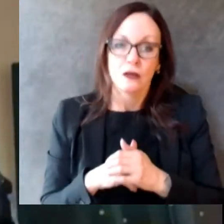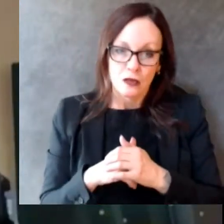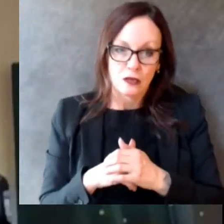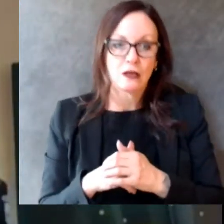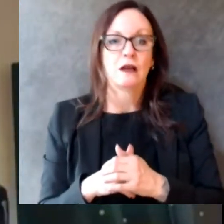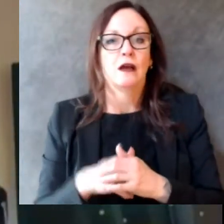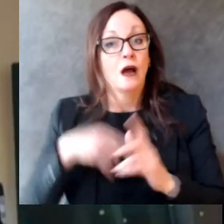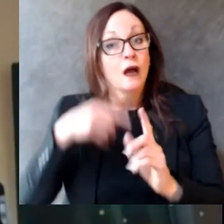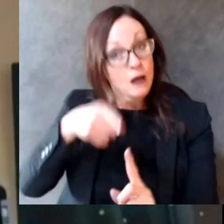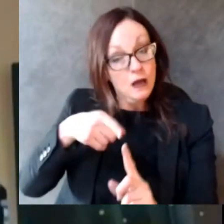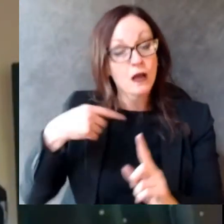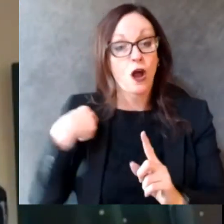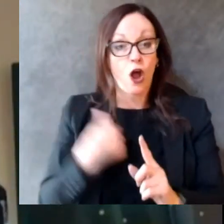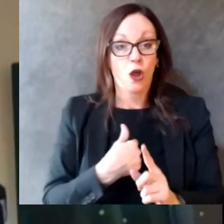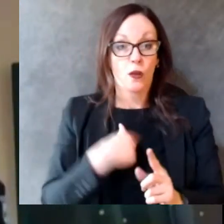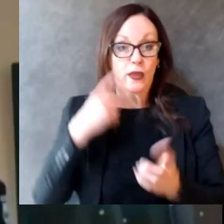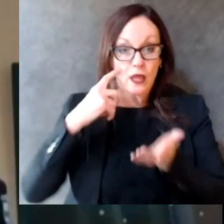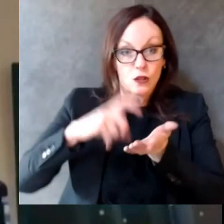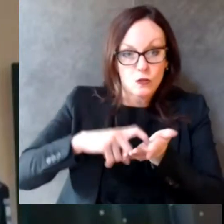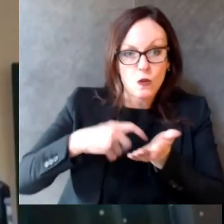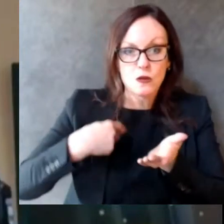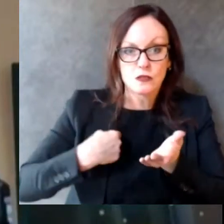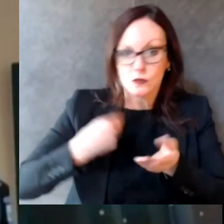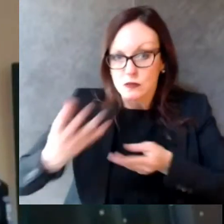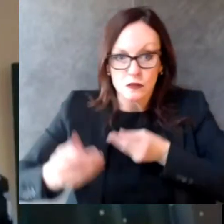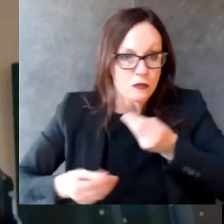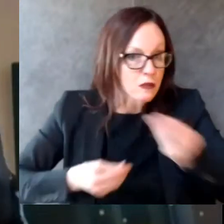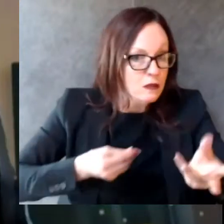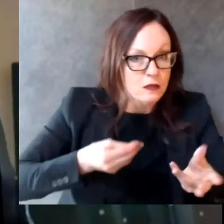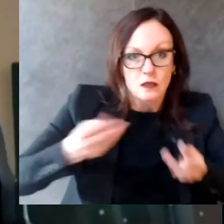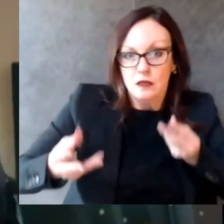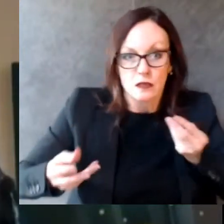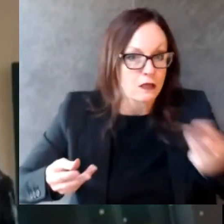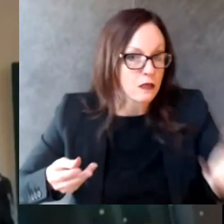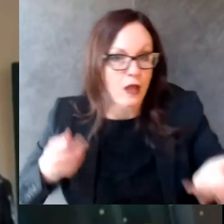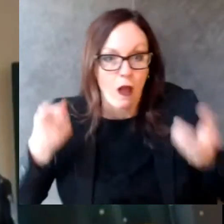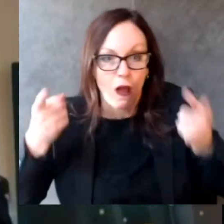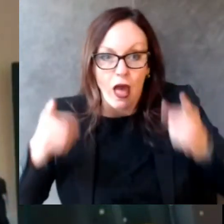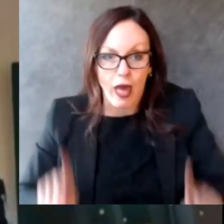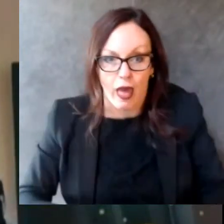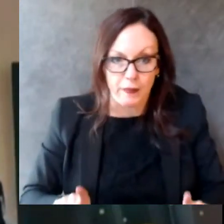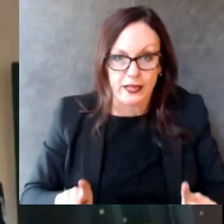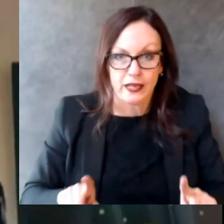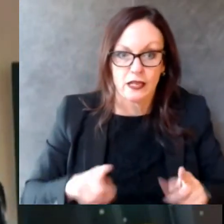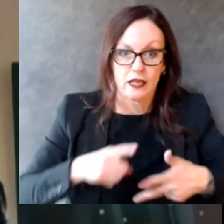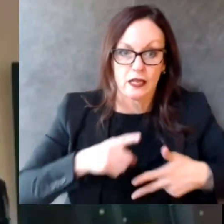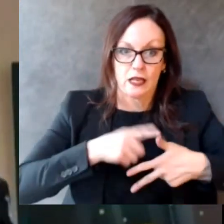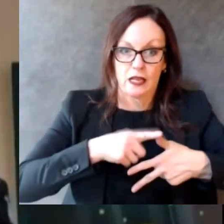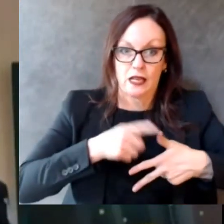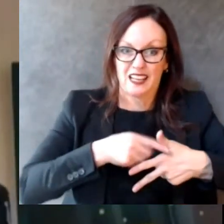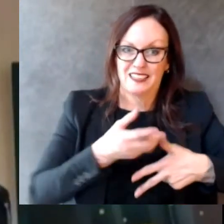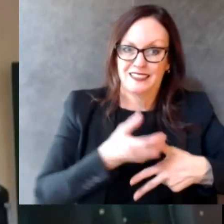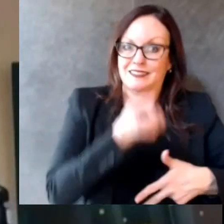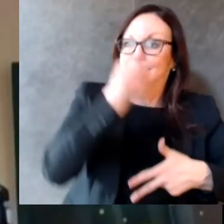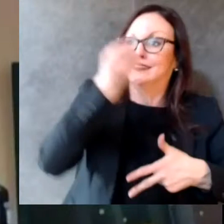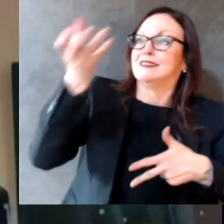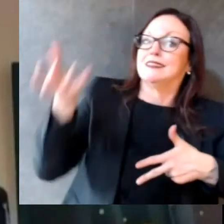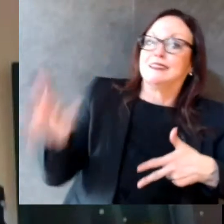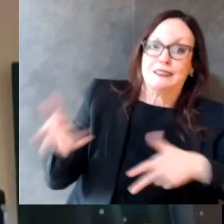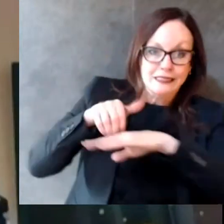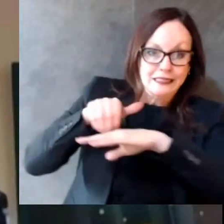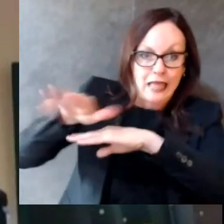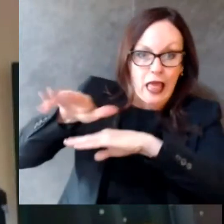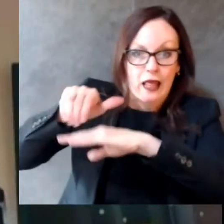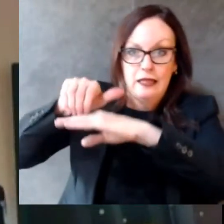health systems had big freezers that could store it. And we have had